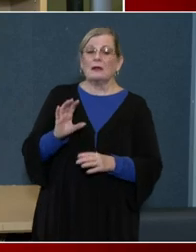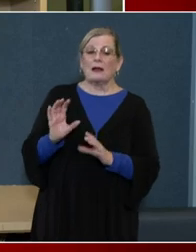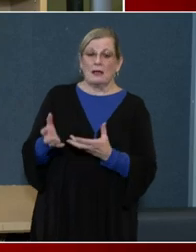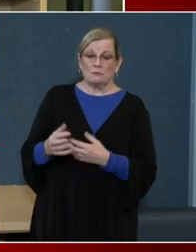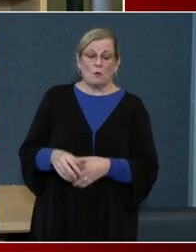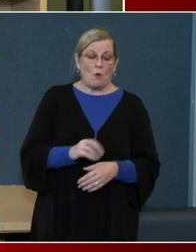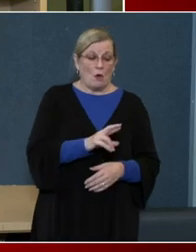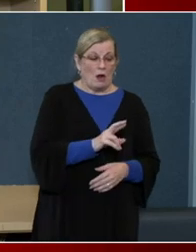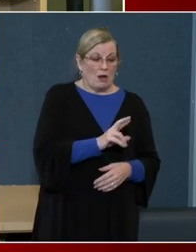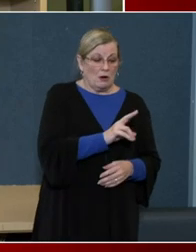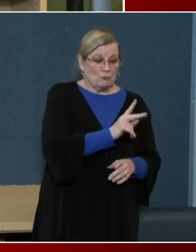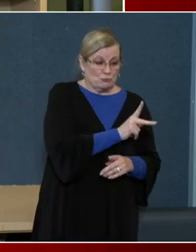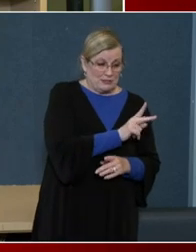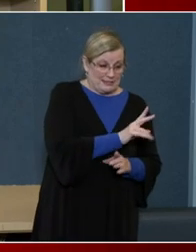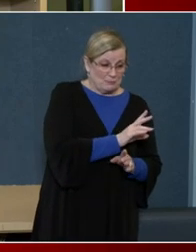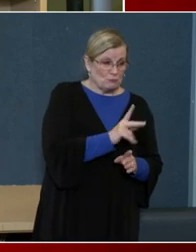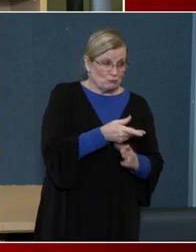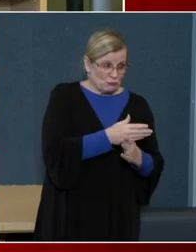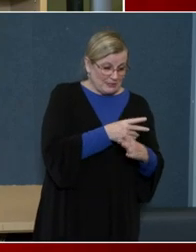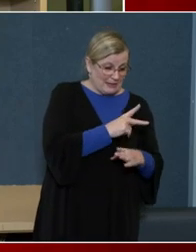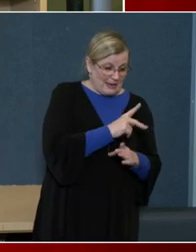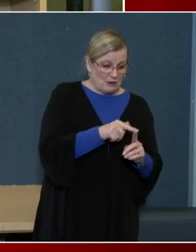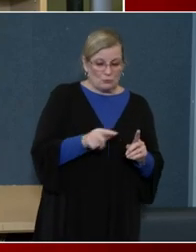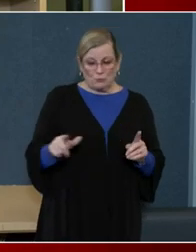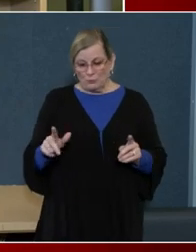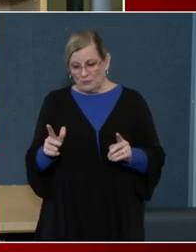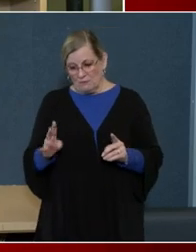and thereafter.